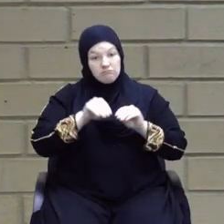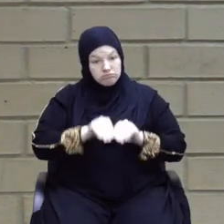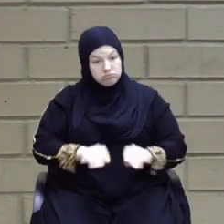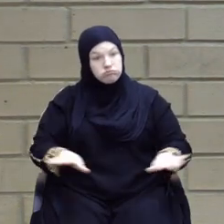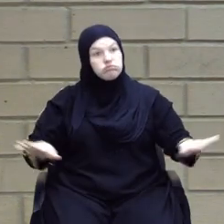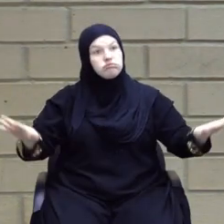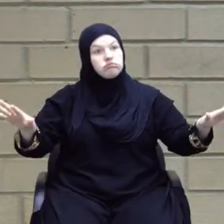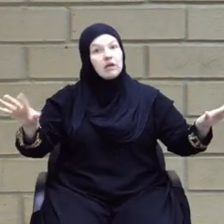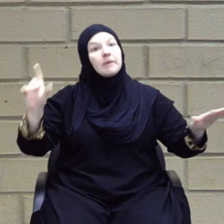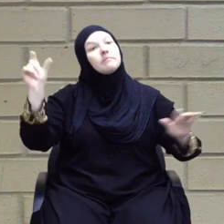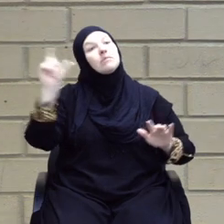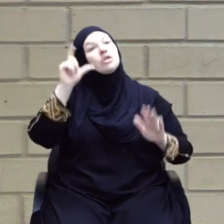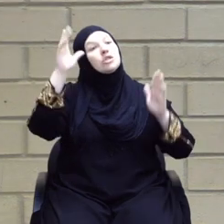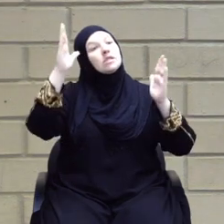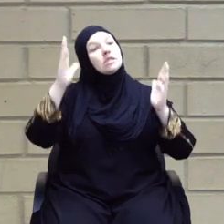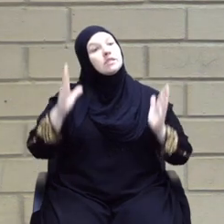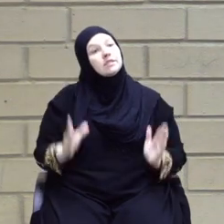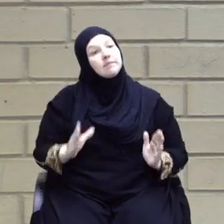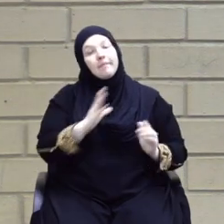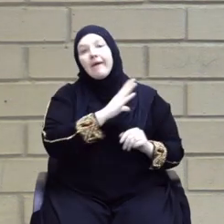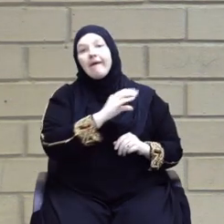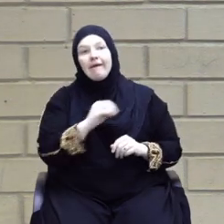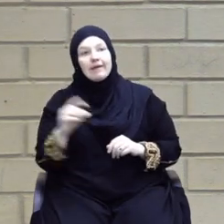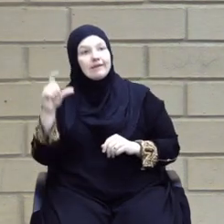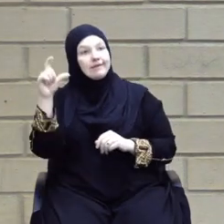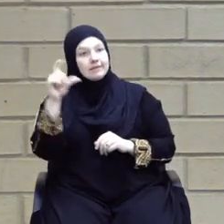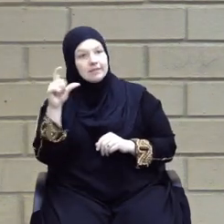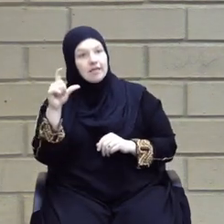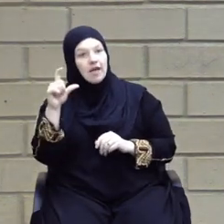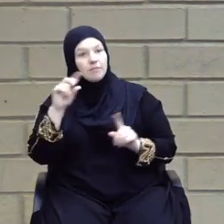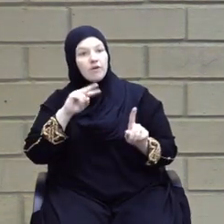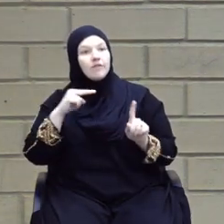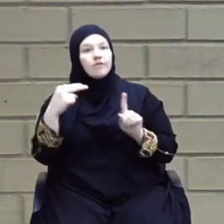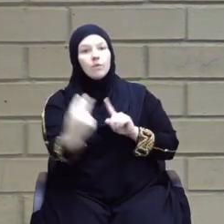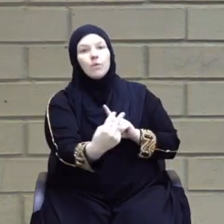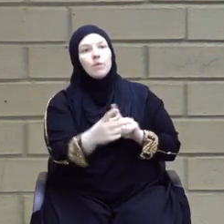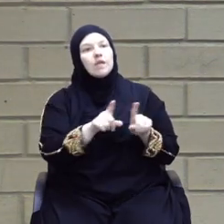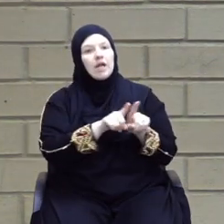that Muslims and Islam were viewed as